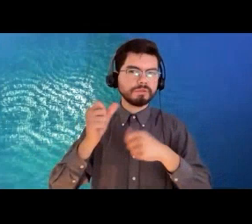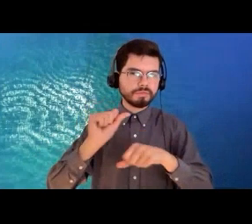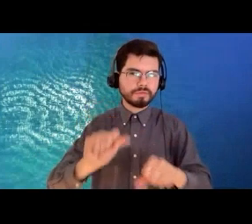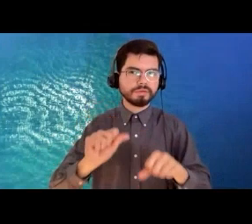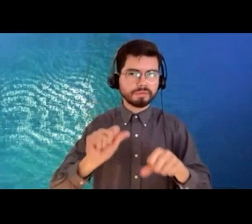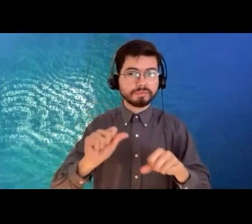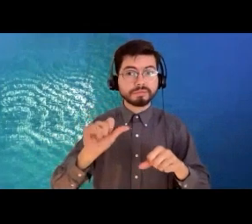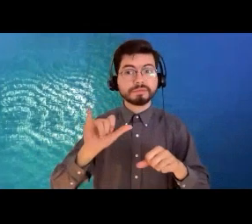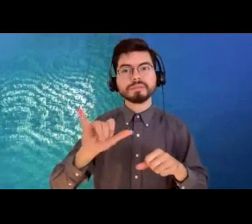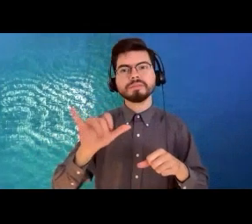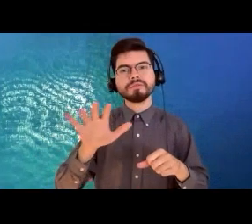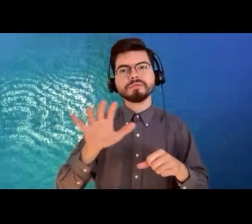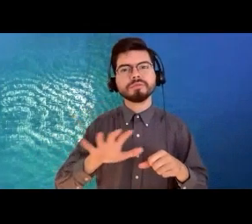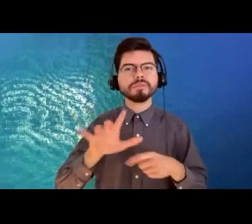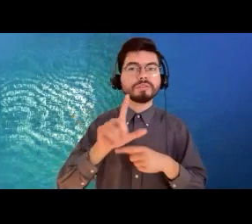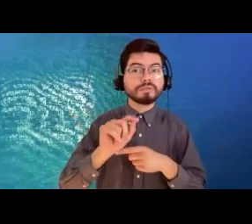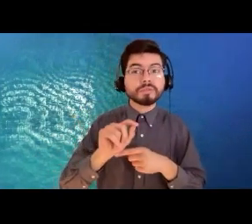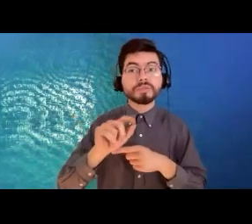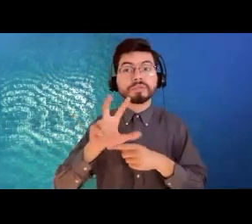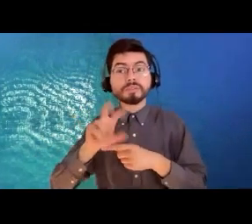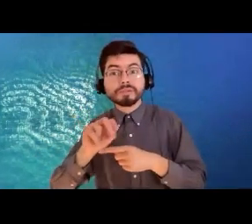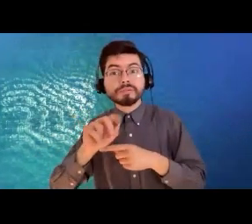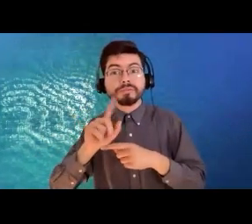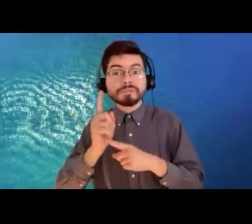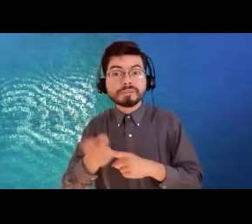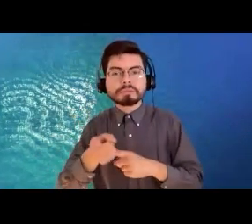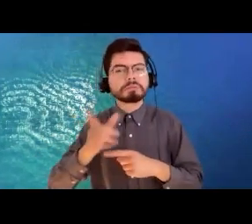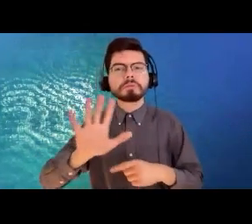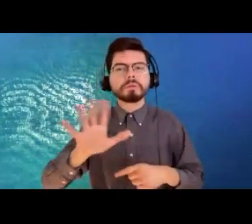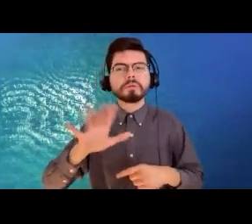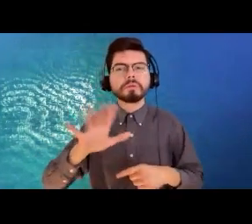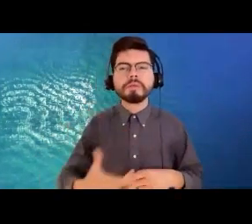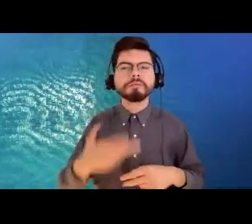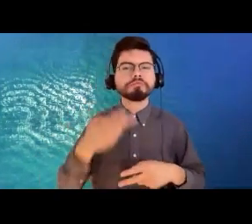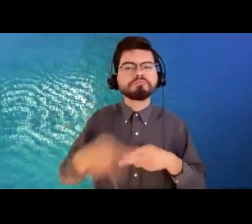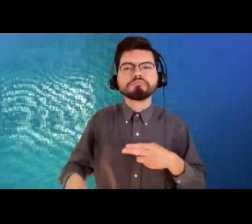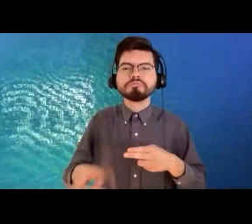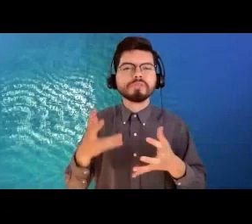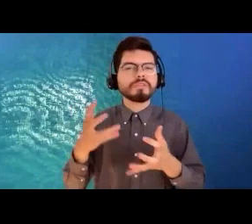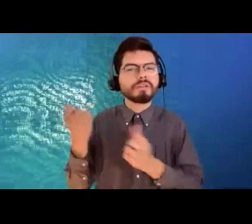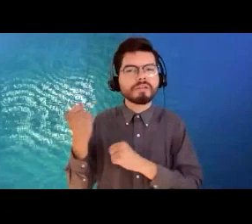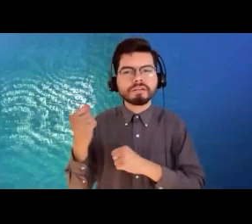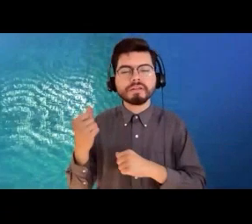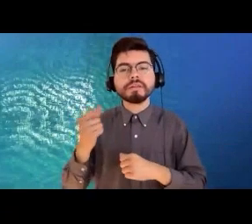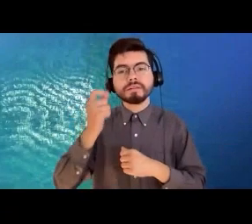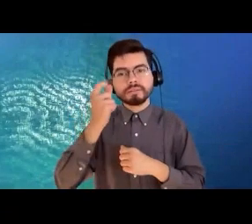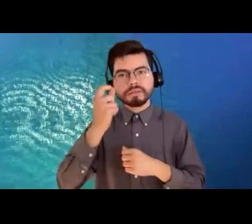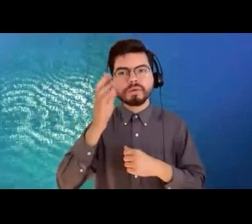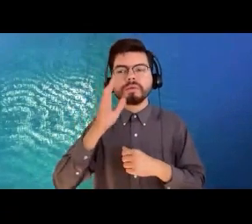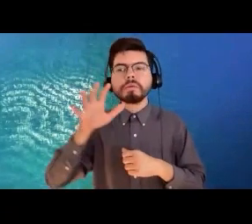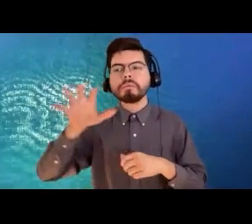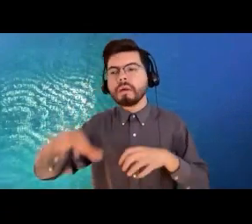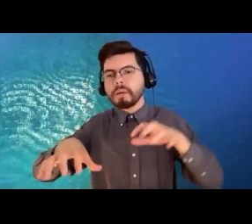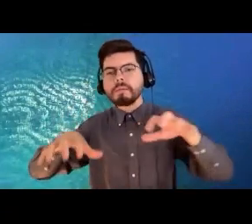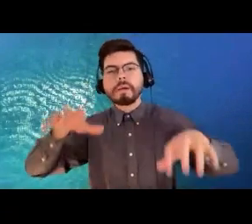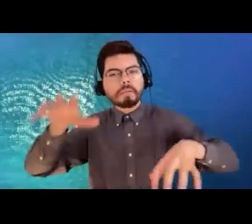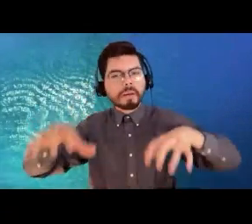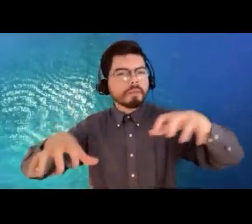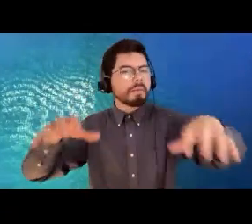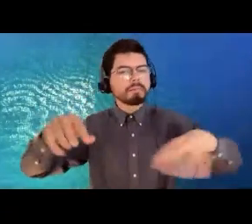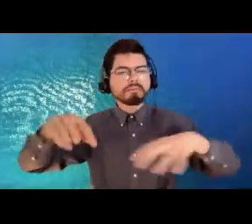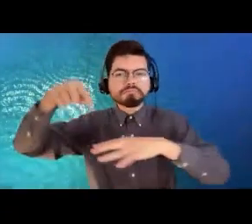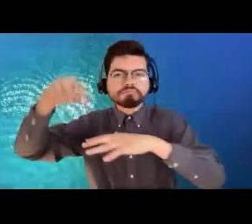20, 30-minute kind of event. Those happen very quickly, but you will see those around the park. And that's the purpose, where we're trying